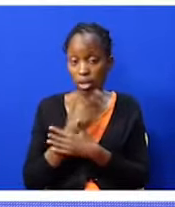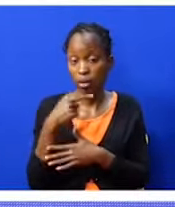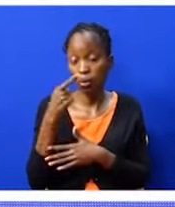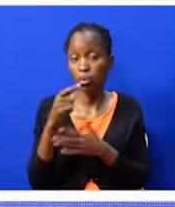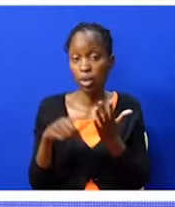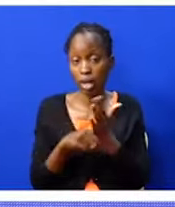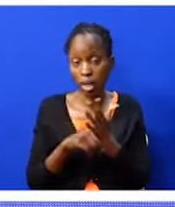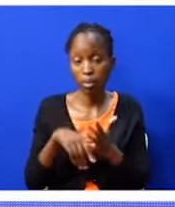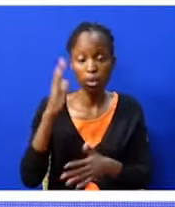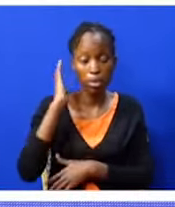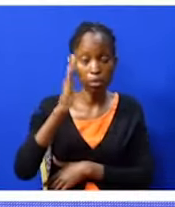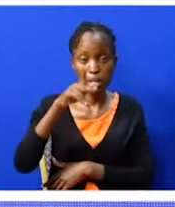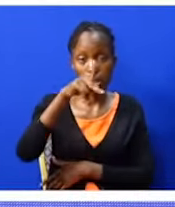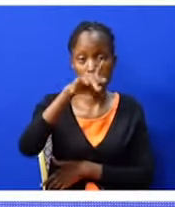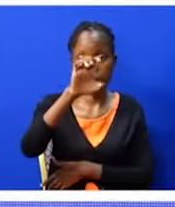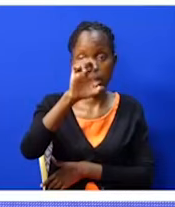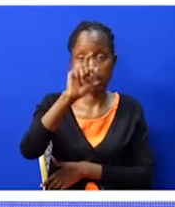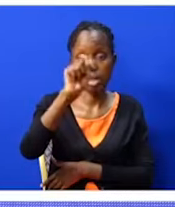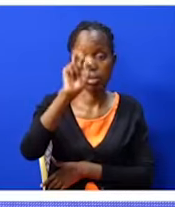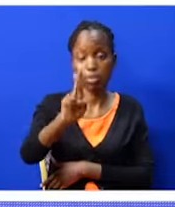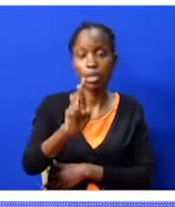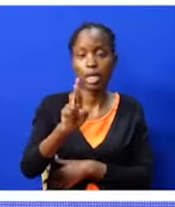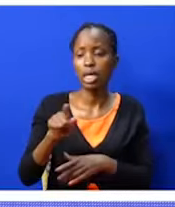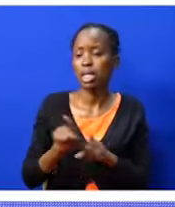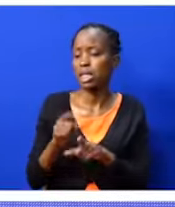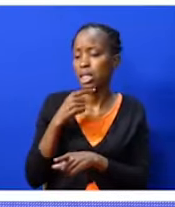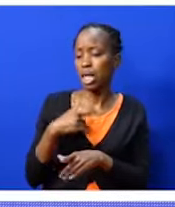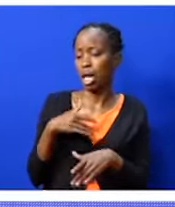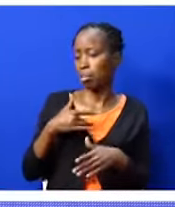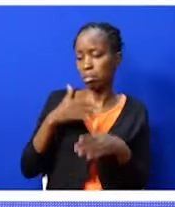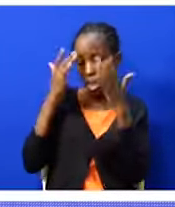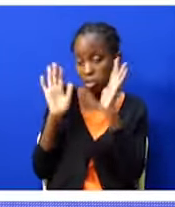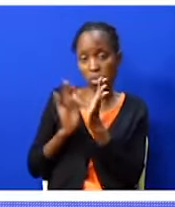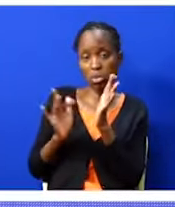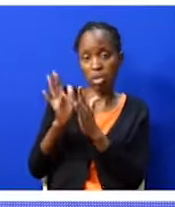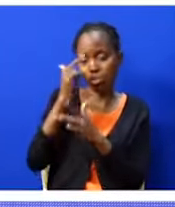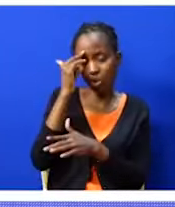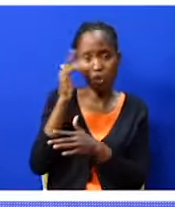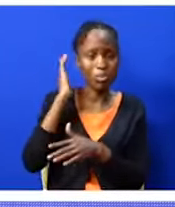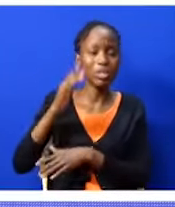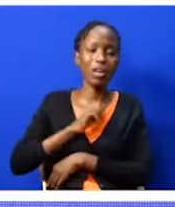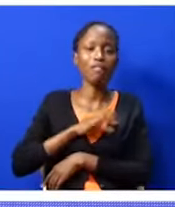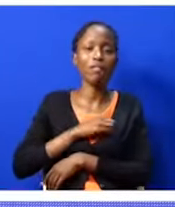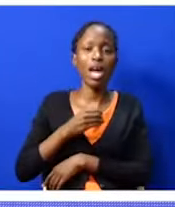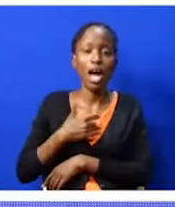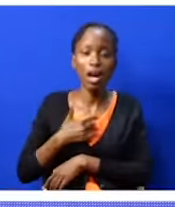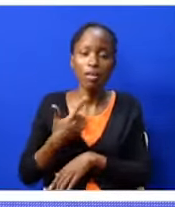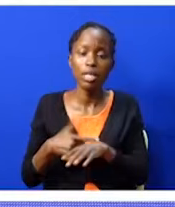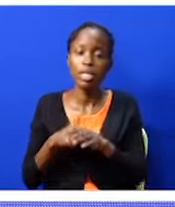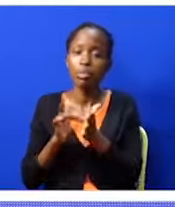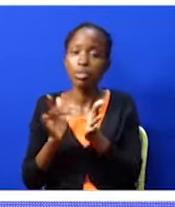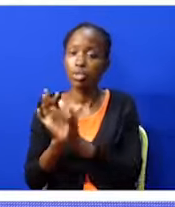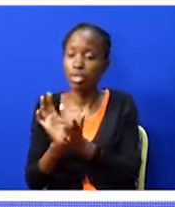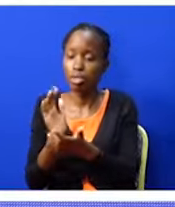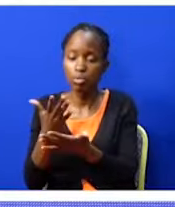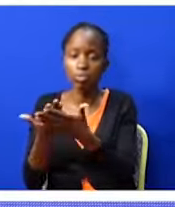name Peter, even denied Jesus because he was afraid that when Jesus was